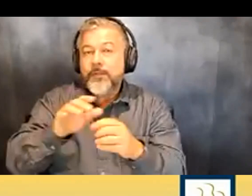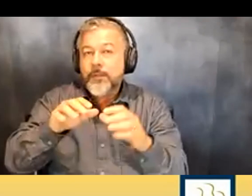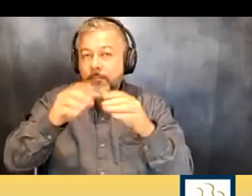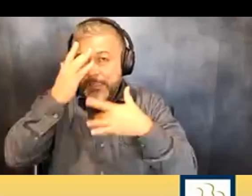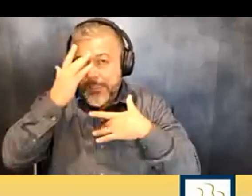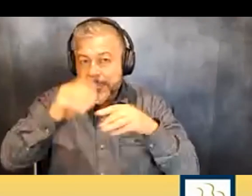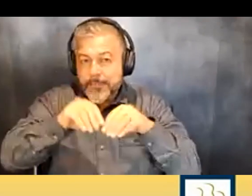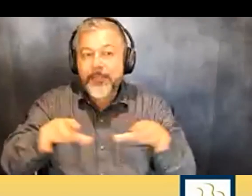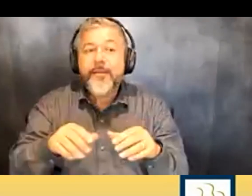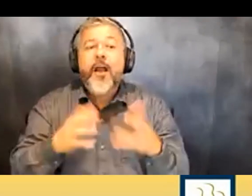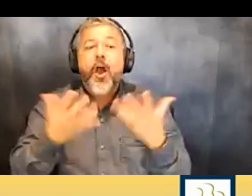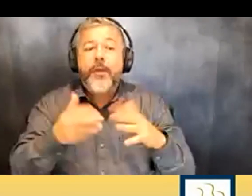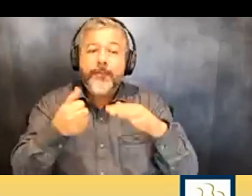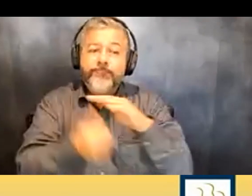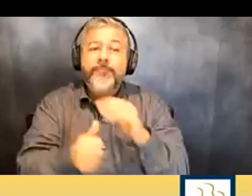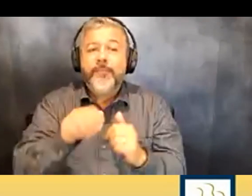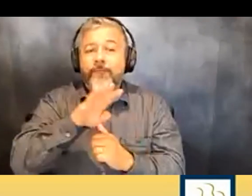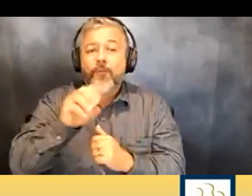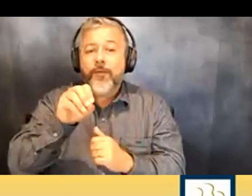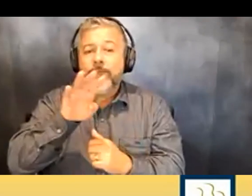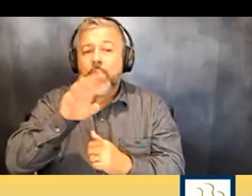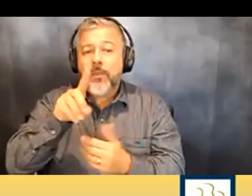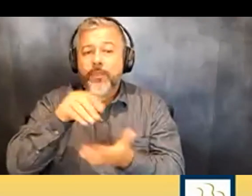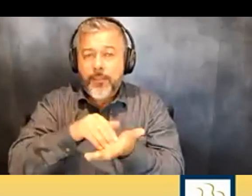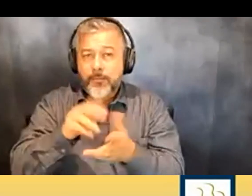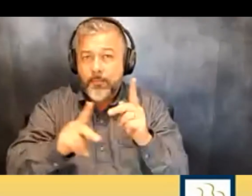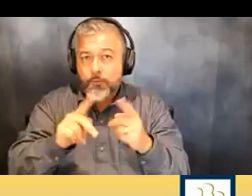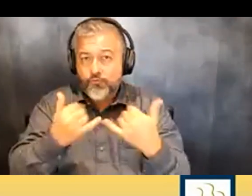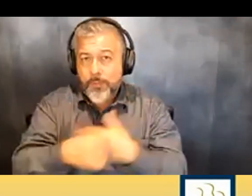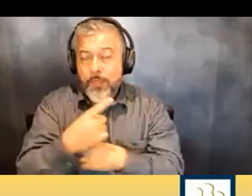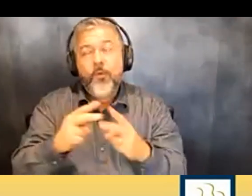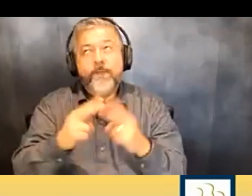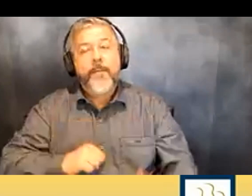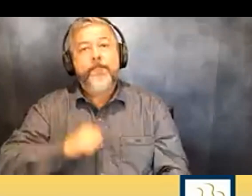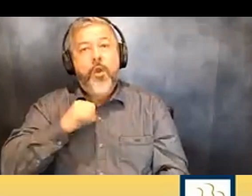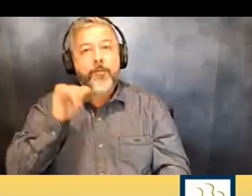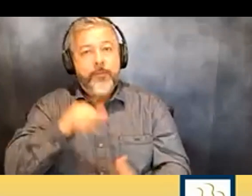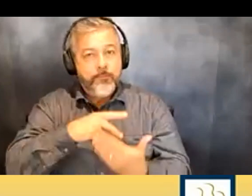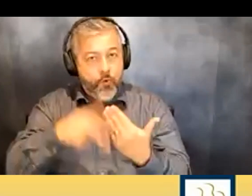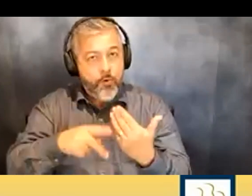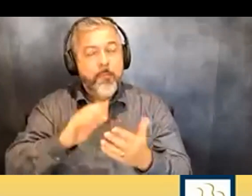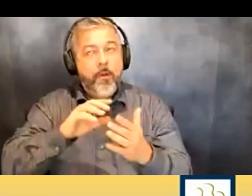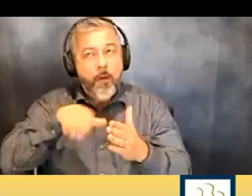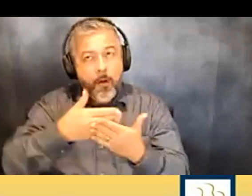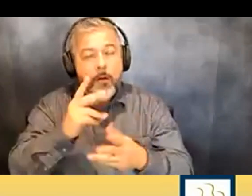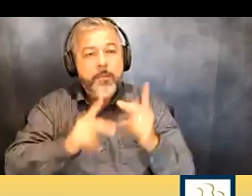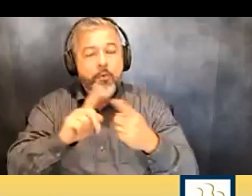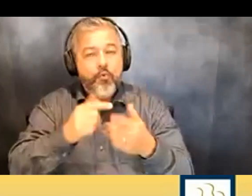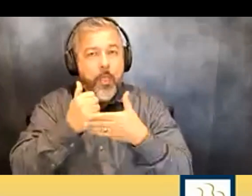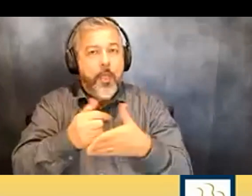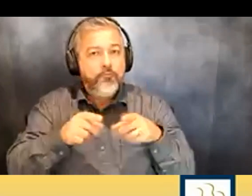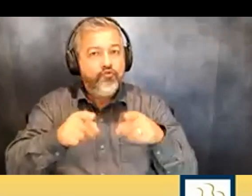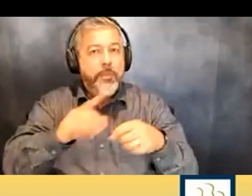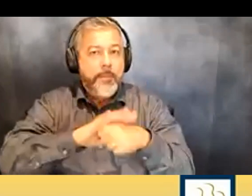individuals to date. So we're very proud of this program and all the people it has helped throughout the pandemic. And we're